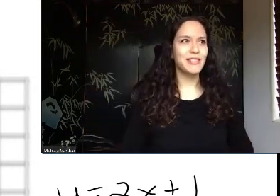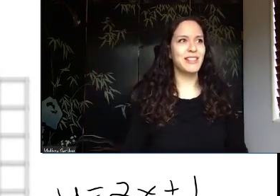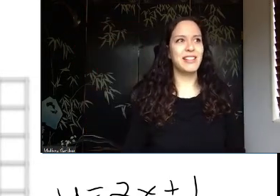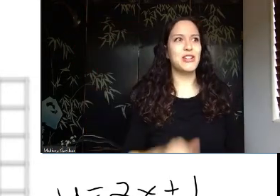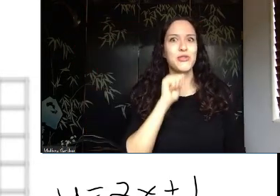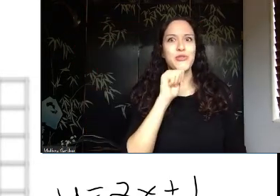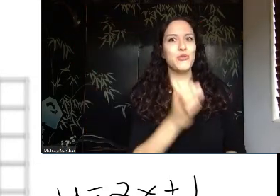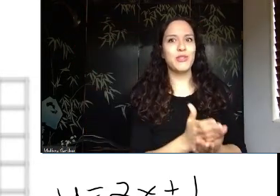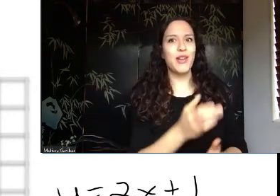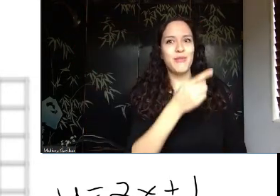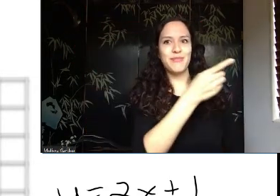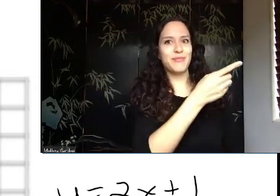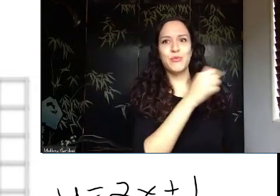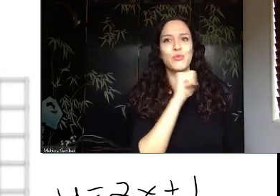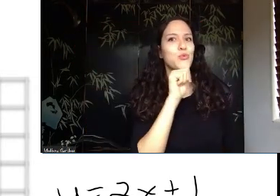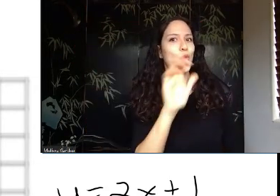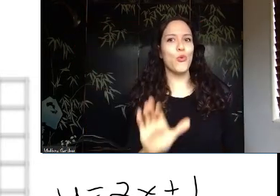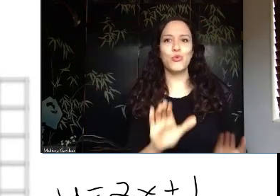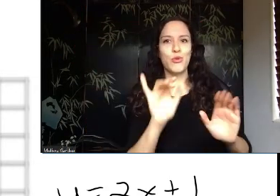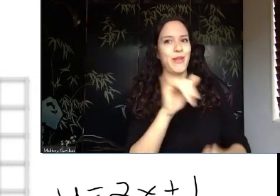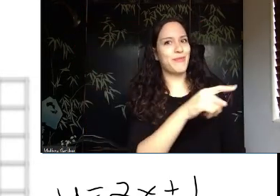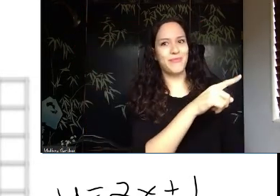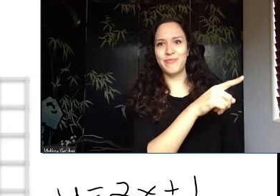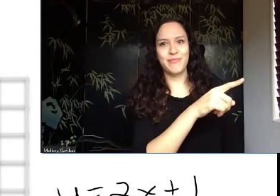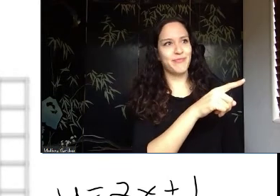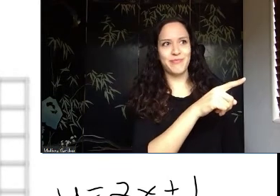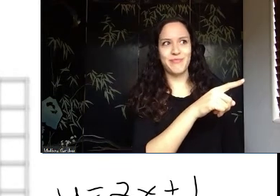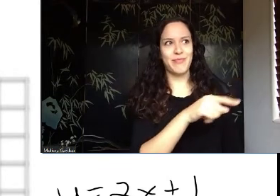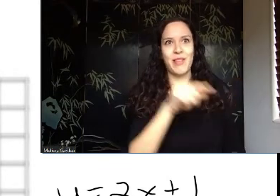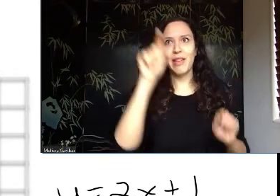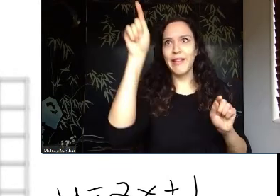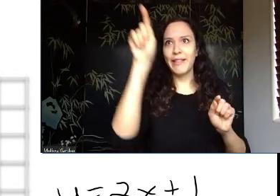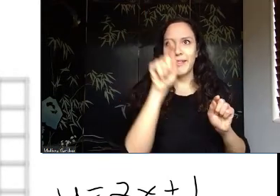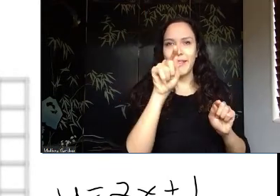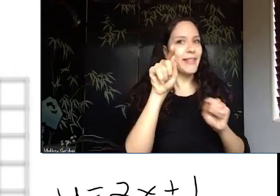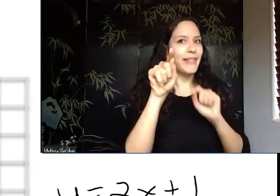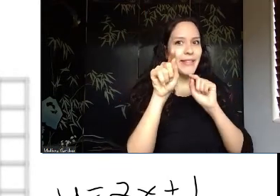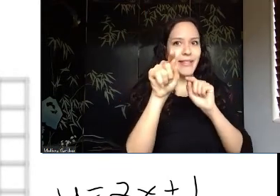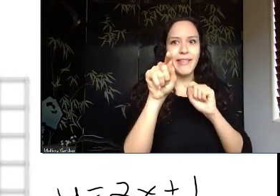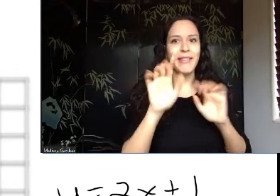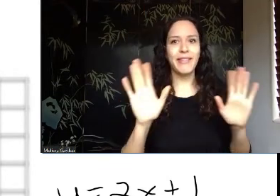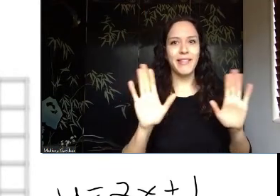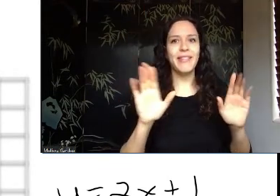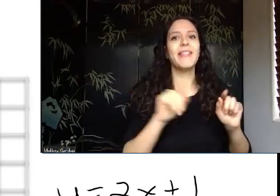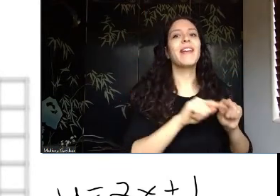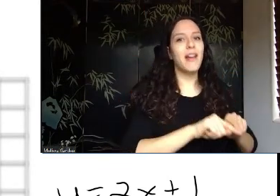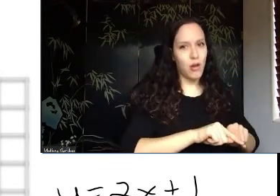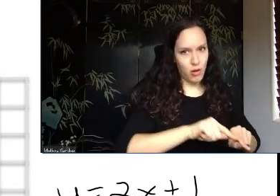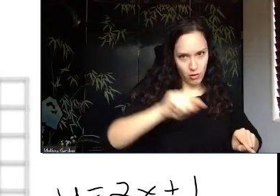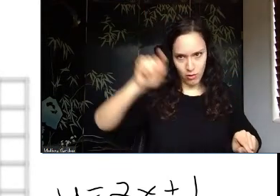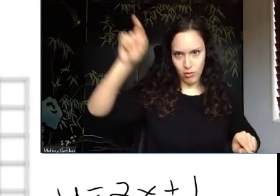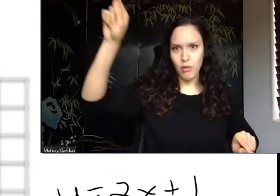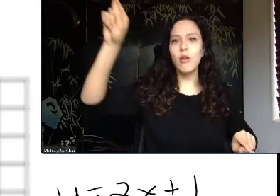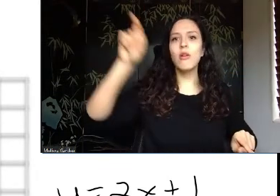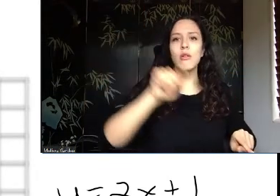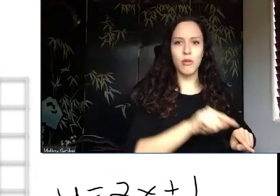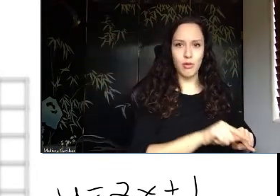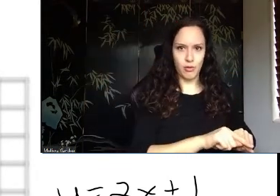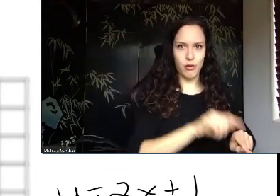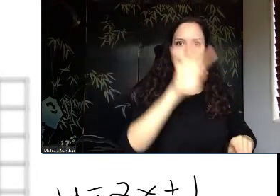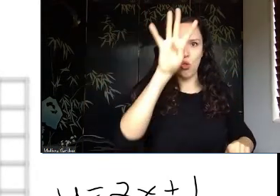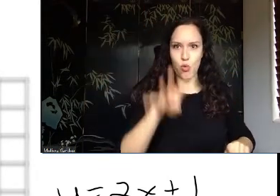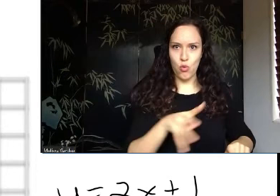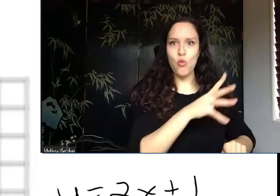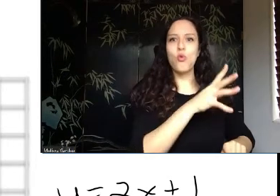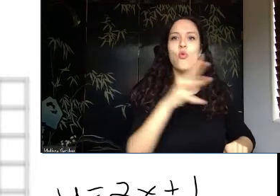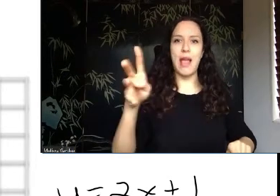and then stop like this. Don't do that. It has to go all the way to the edges of the graph. Okay, to